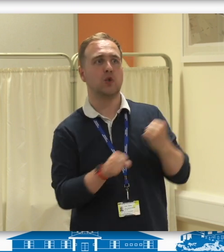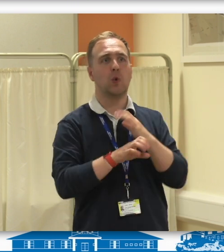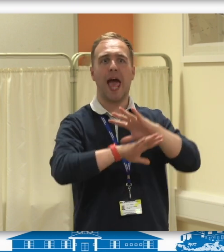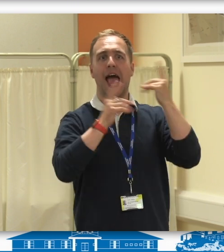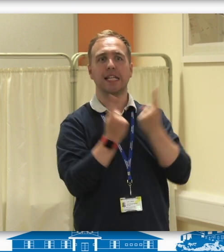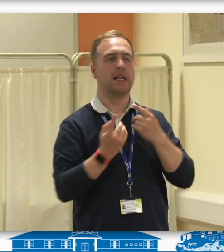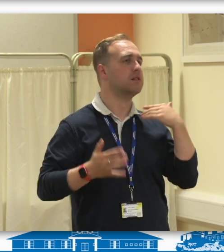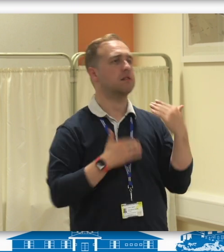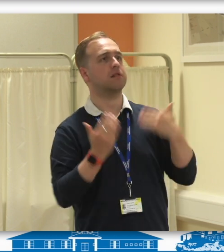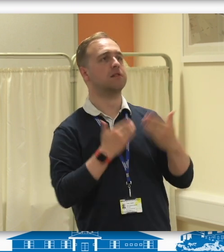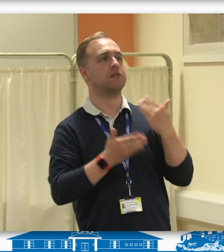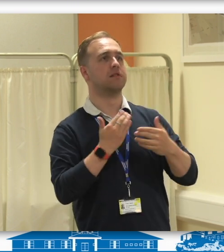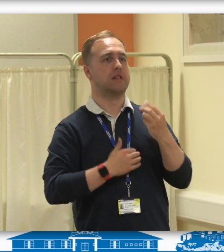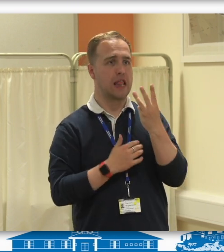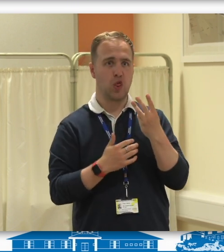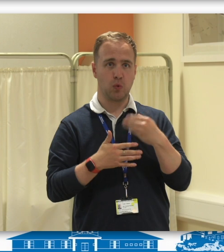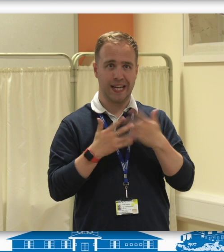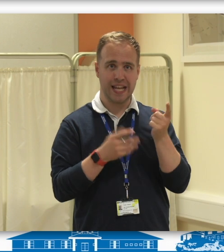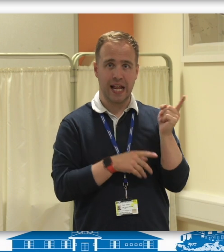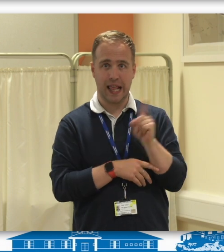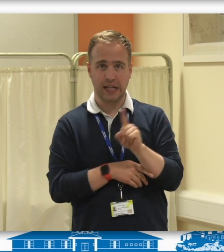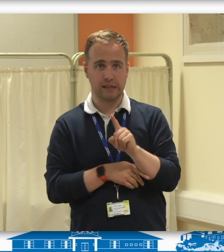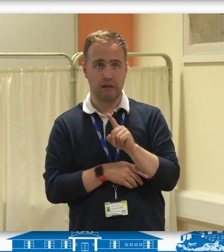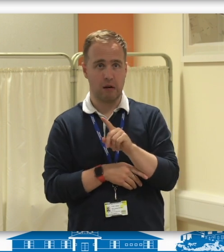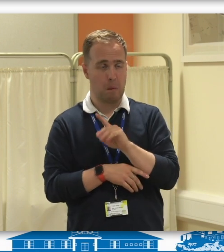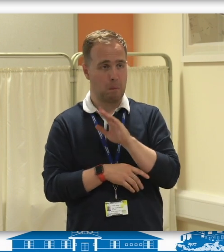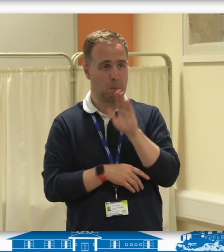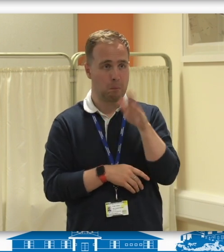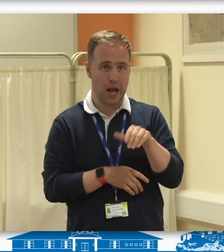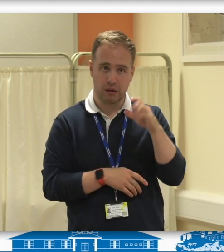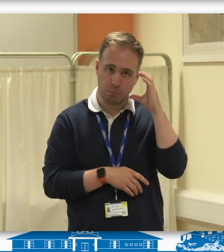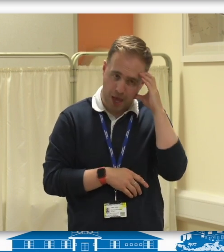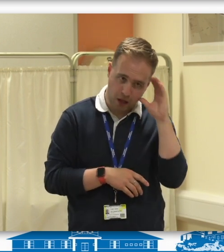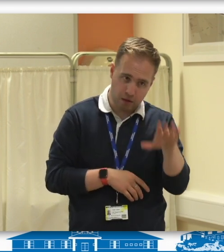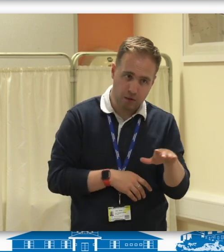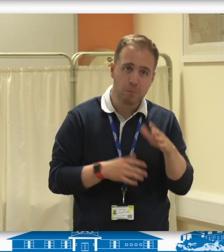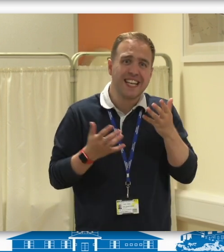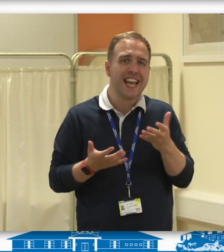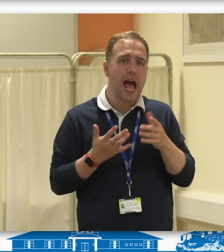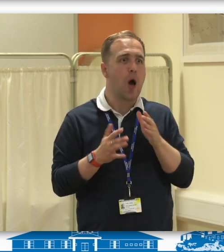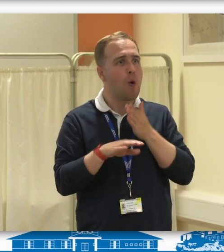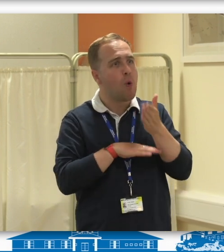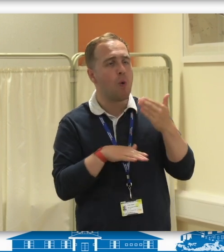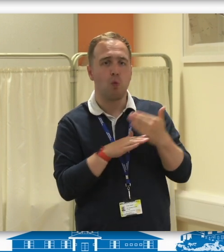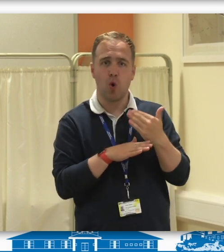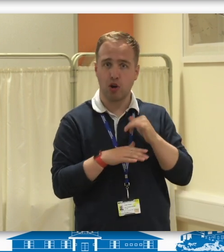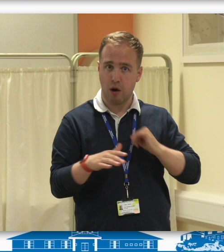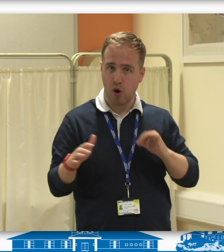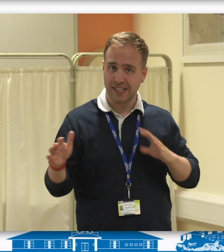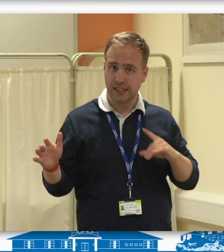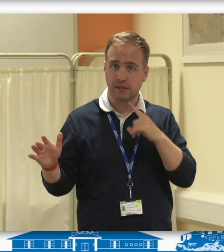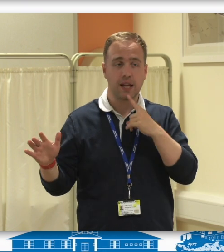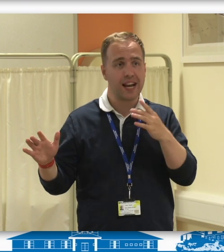3 days later, I was laying in bed again. I'm honest at work about what I need. For example, time to